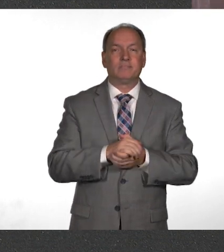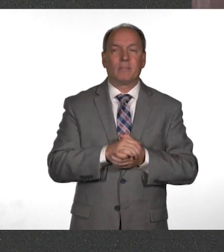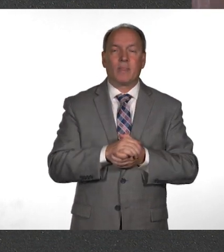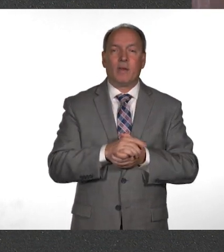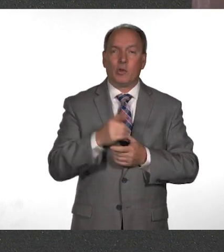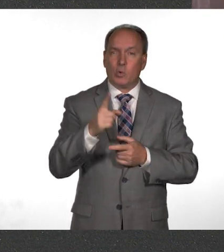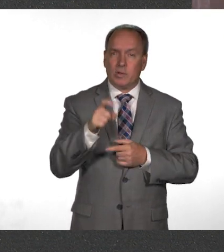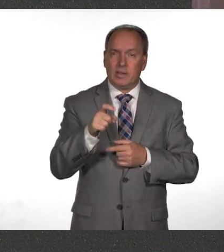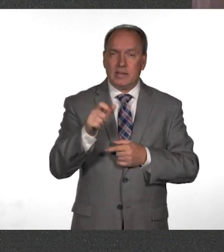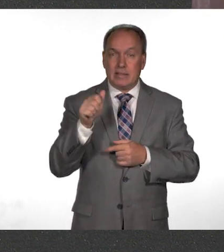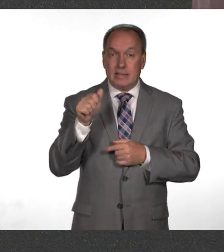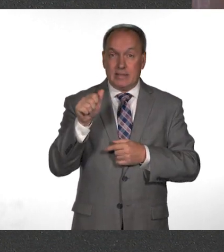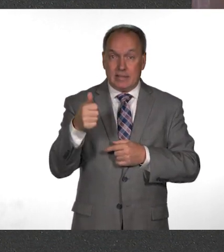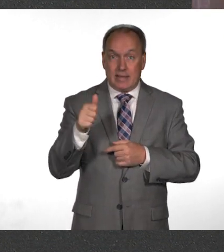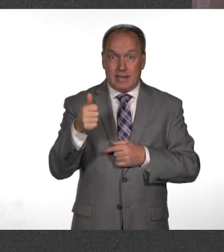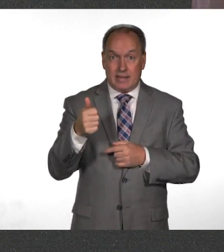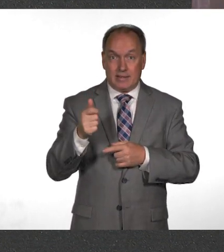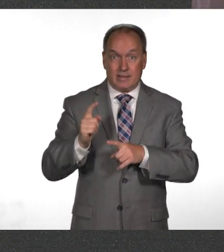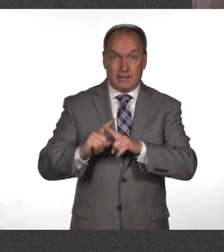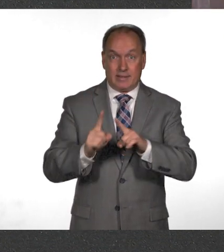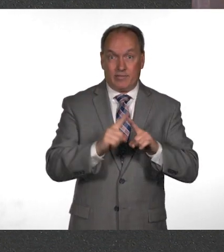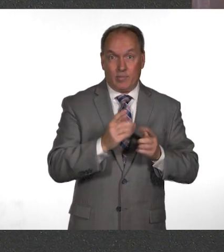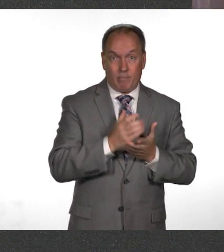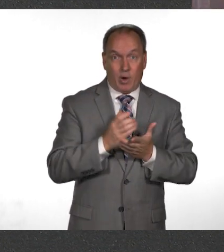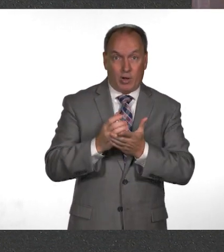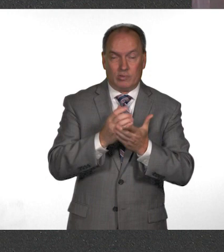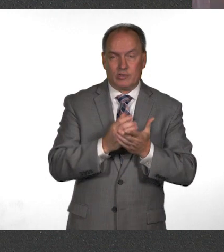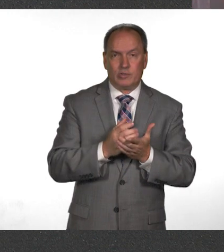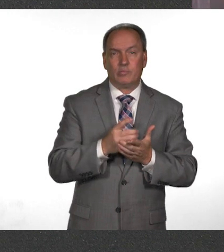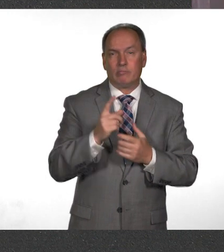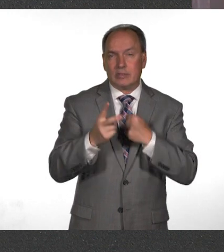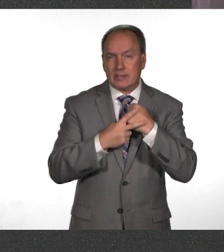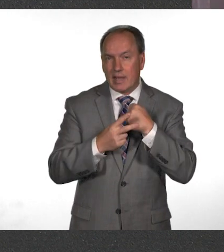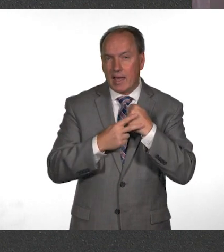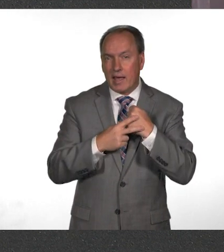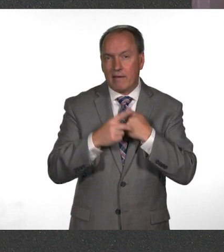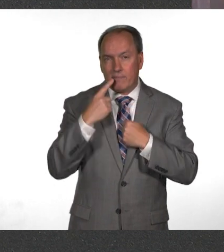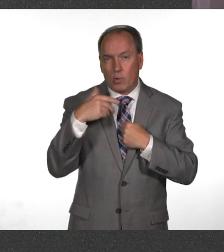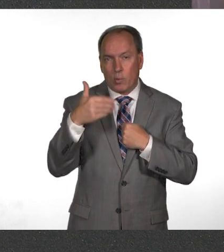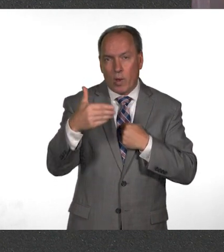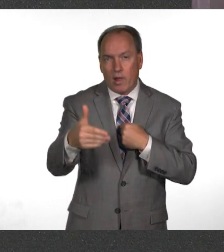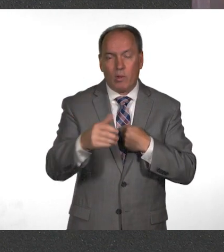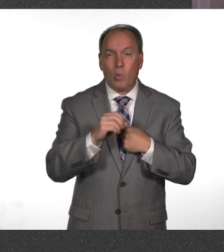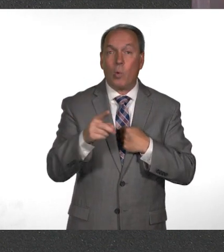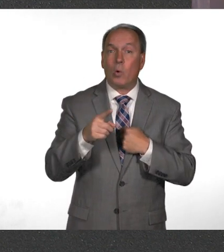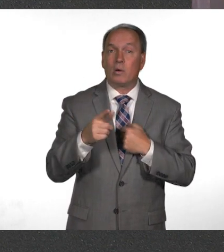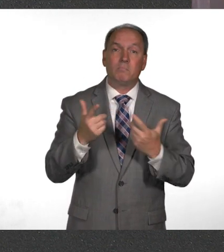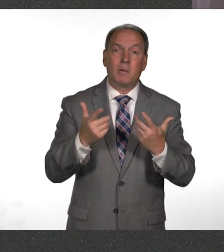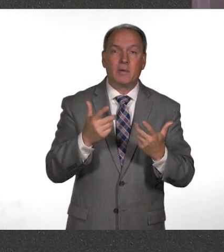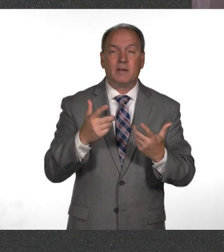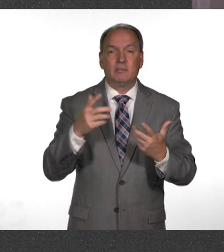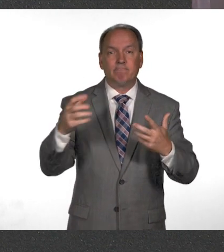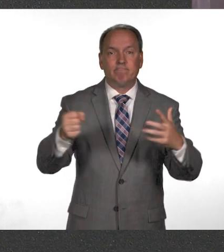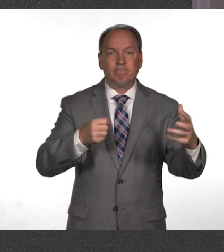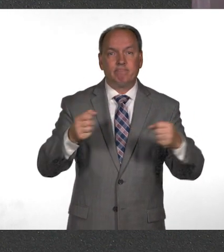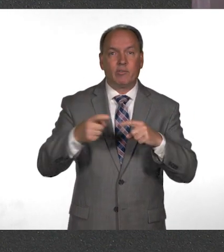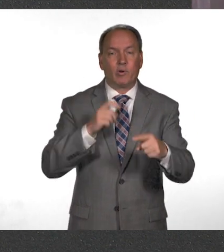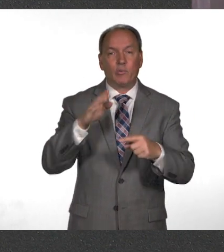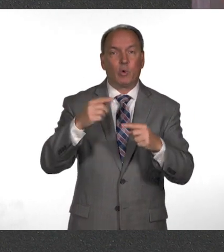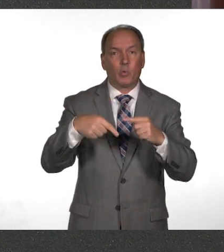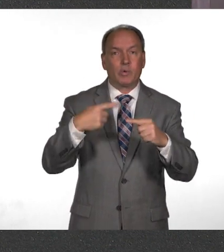you need 10 bottles. So you'll have to save them for a little bit, or you might be able to take them out of your